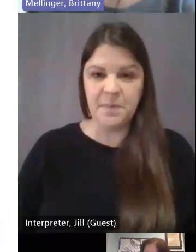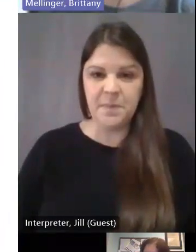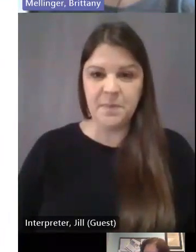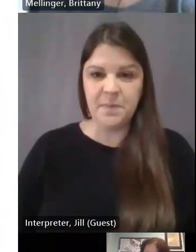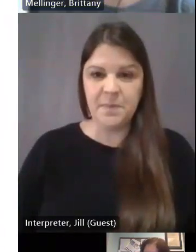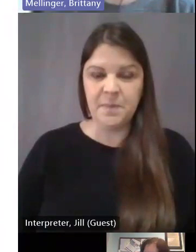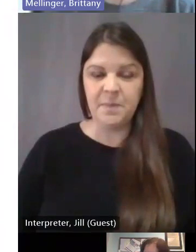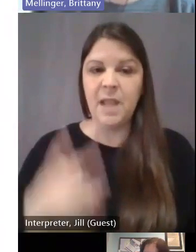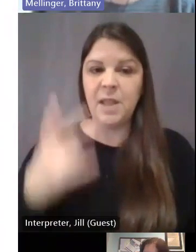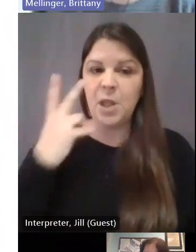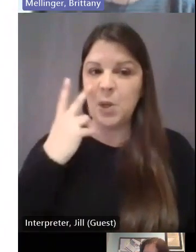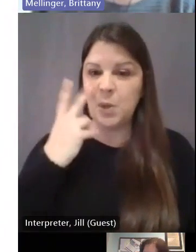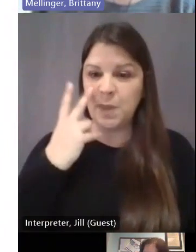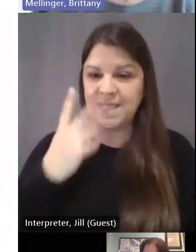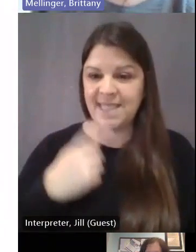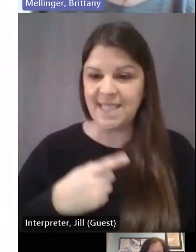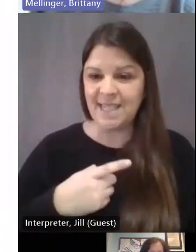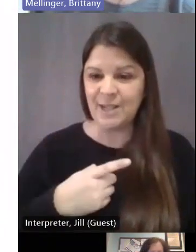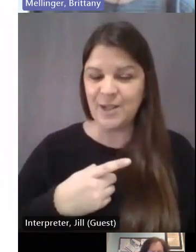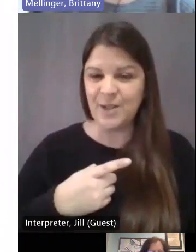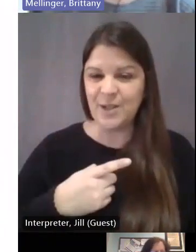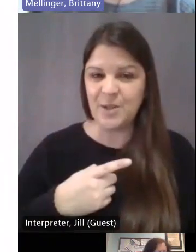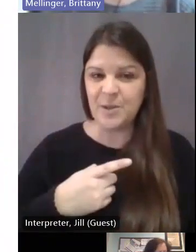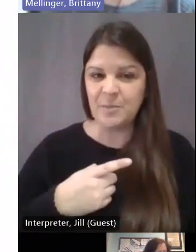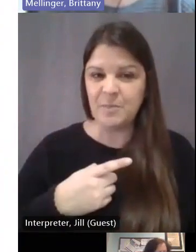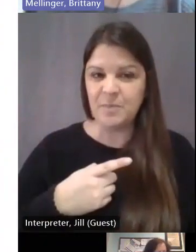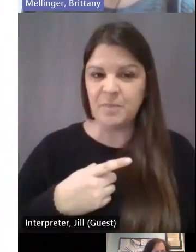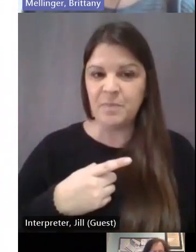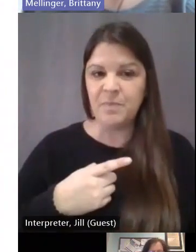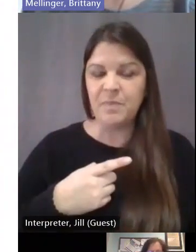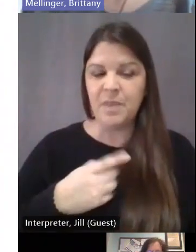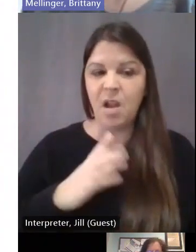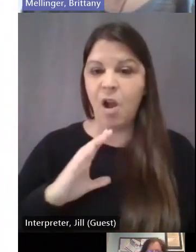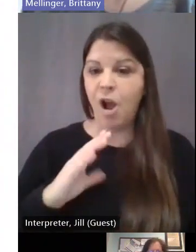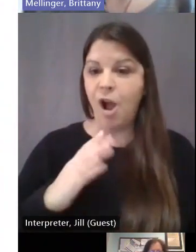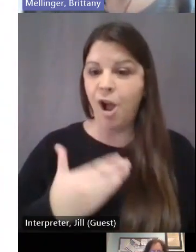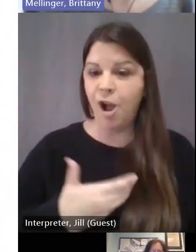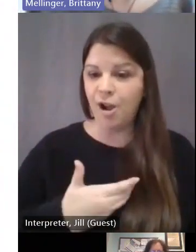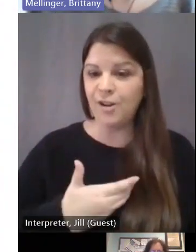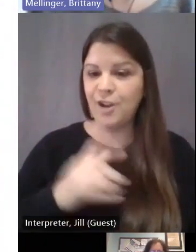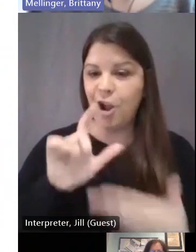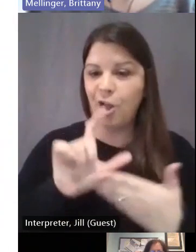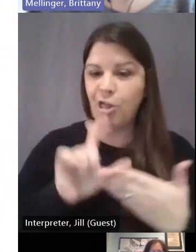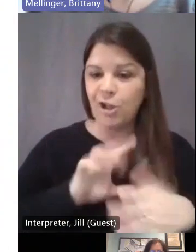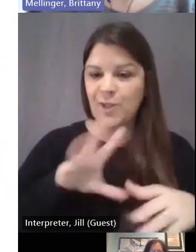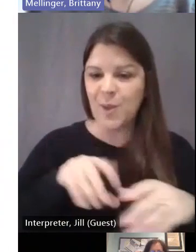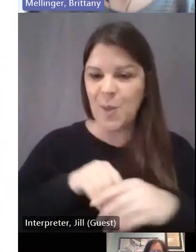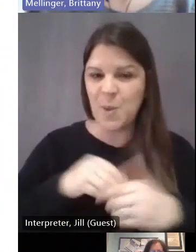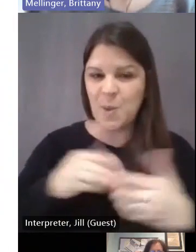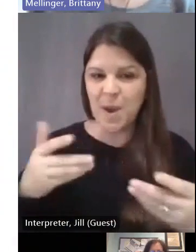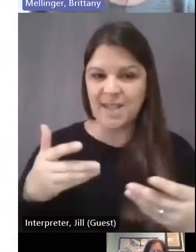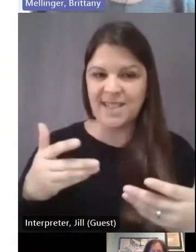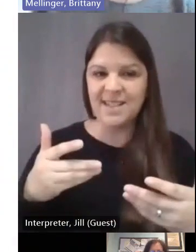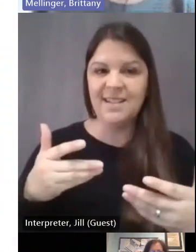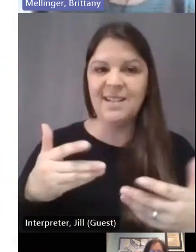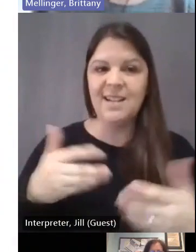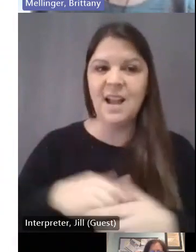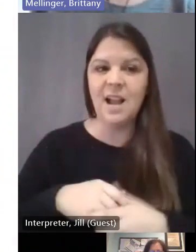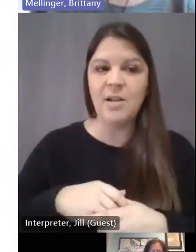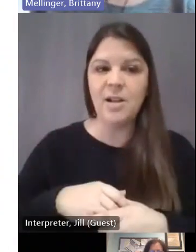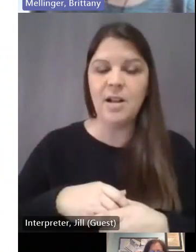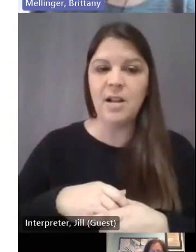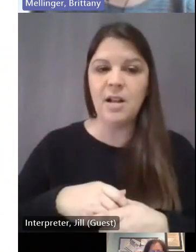And you can see on the screen what the breakdown of our laws cover. So the Pennsylvania Human Relations Act covers the